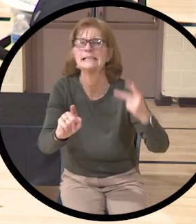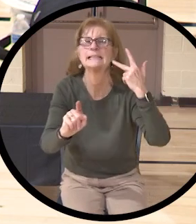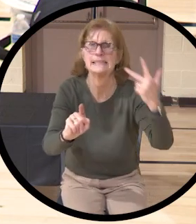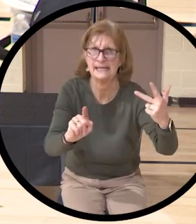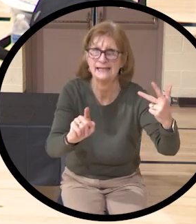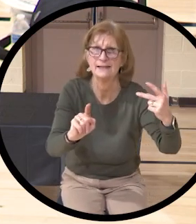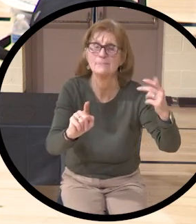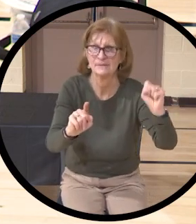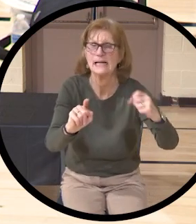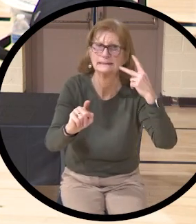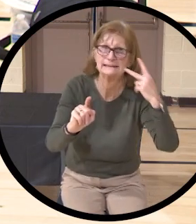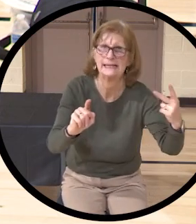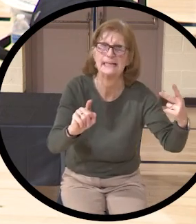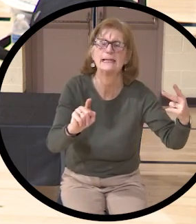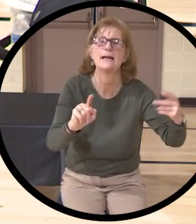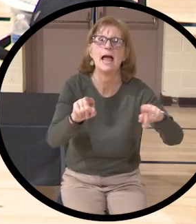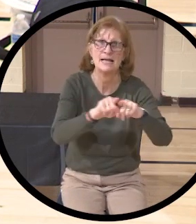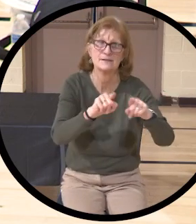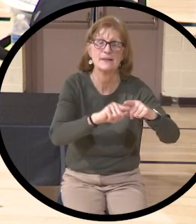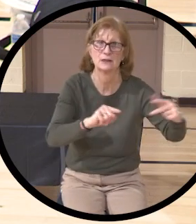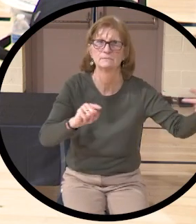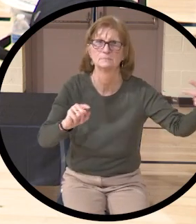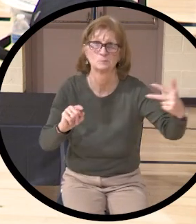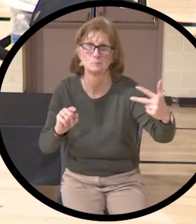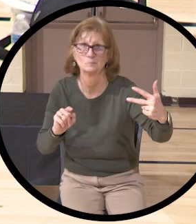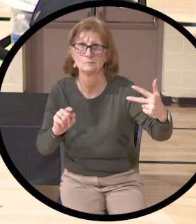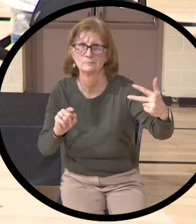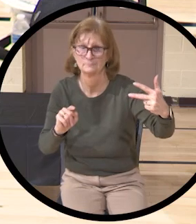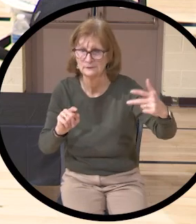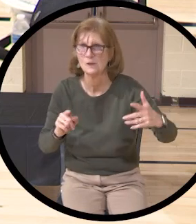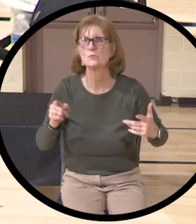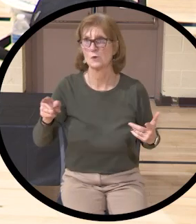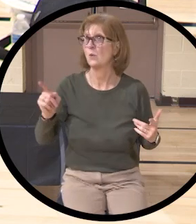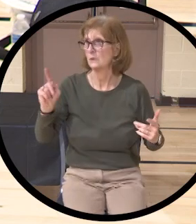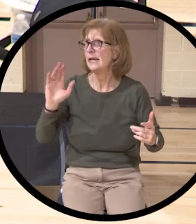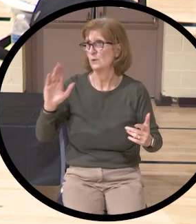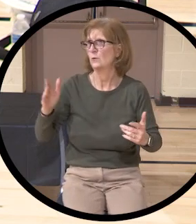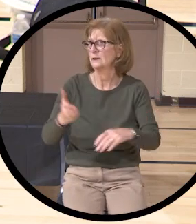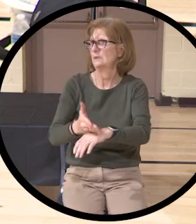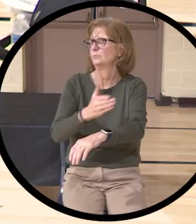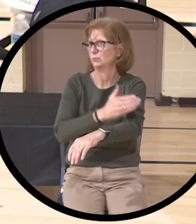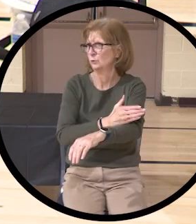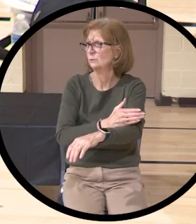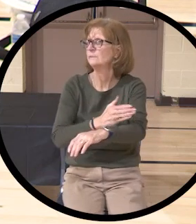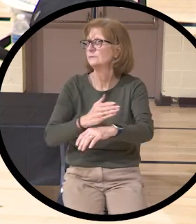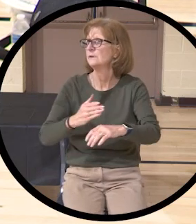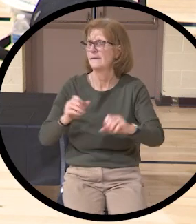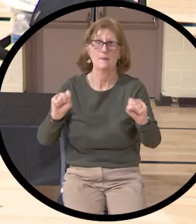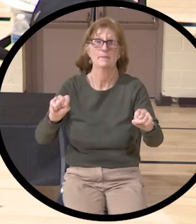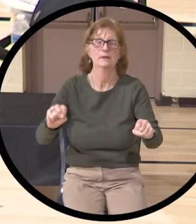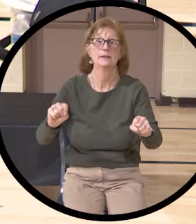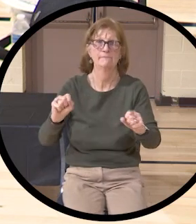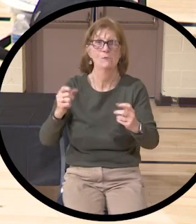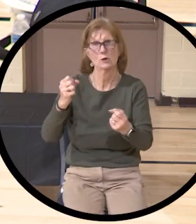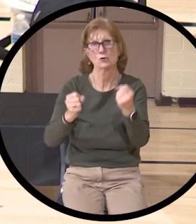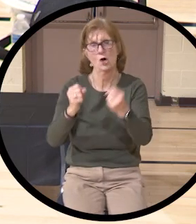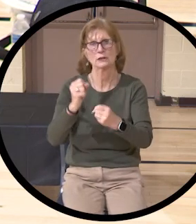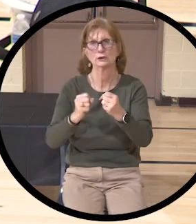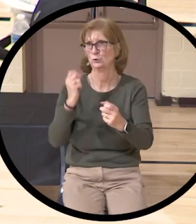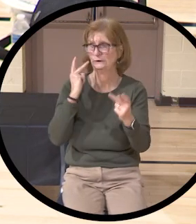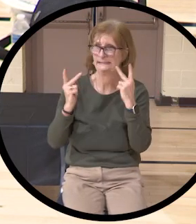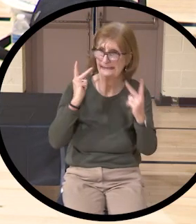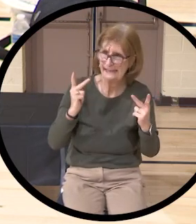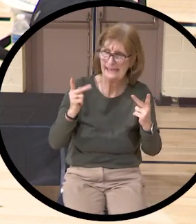down vehicles as they approach those crosswalks. So it will improve visibility, which is the biggest thing that we can do to reduce crashes and